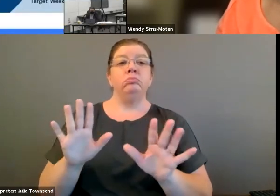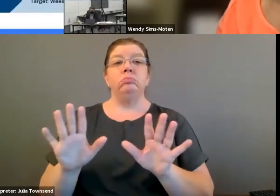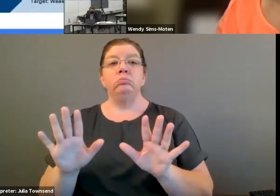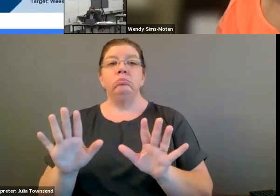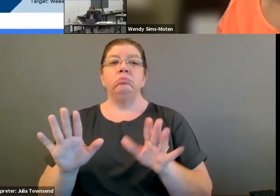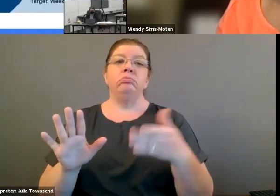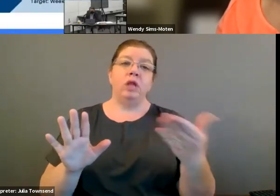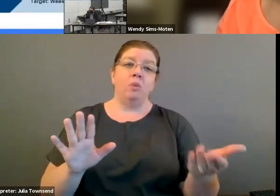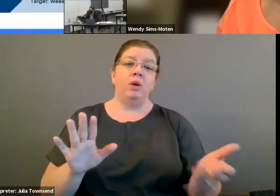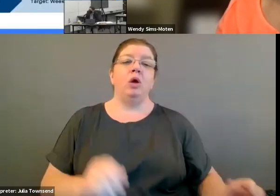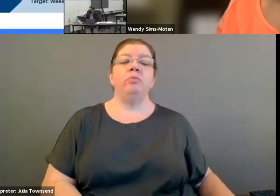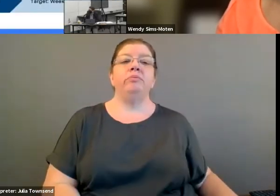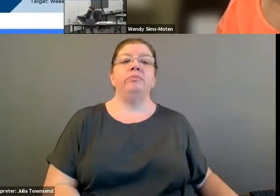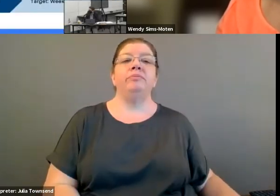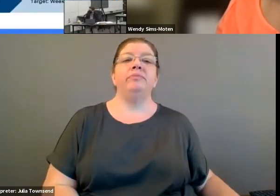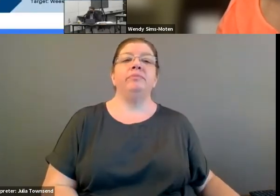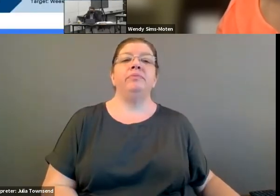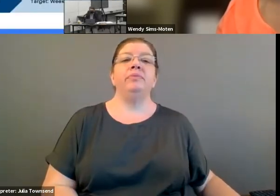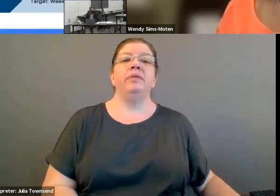go. Okay.